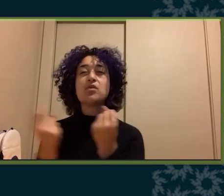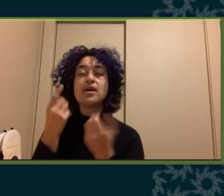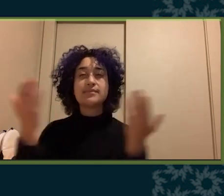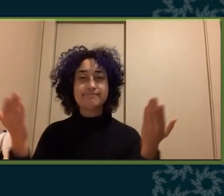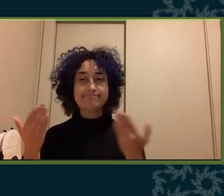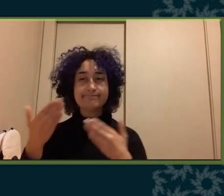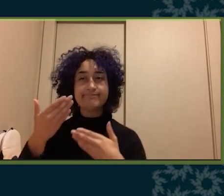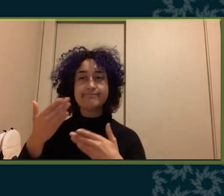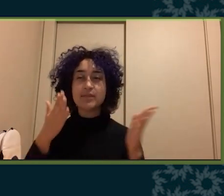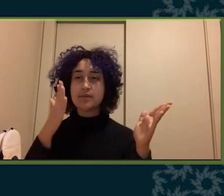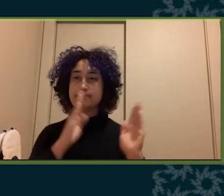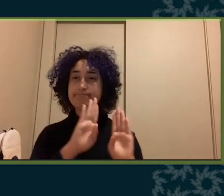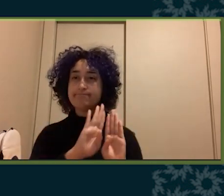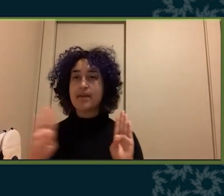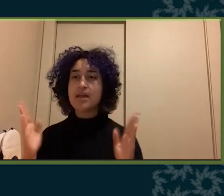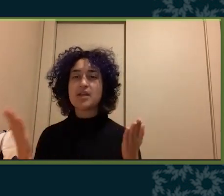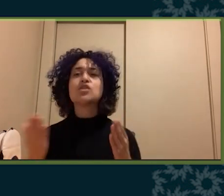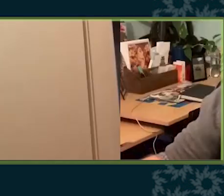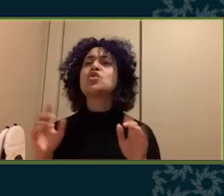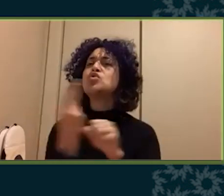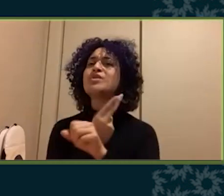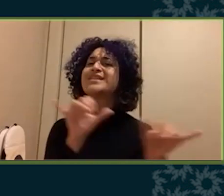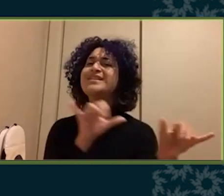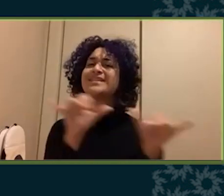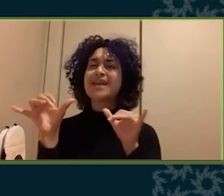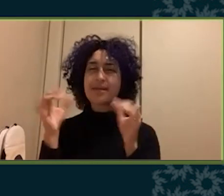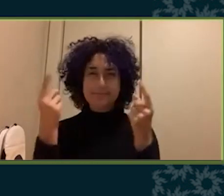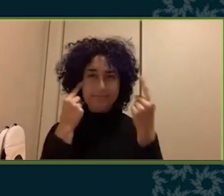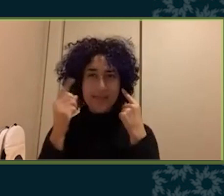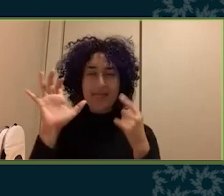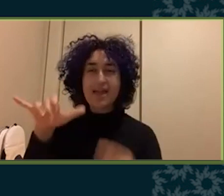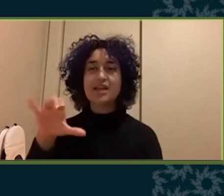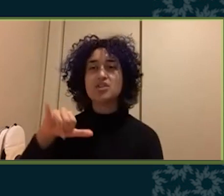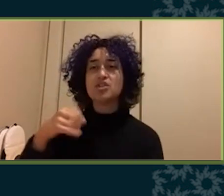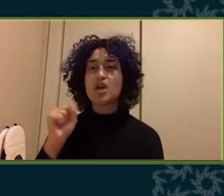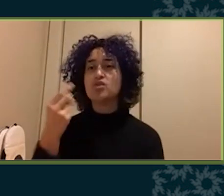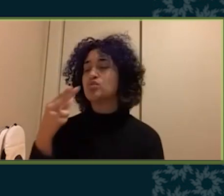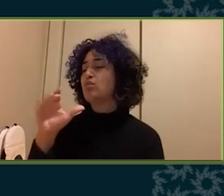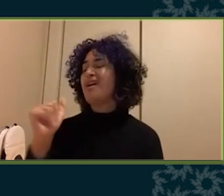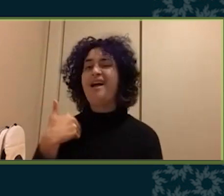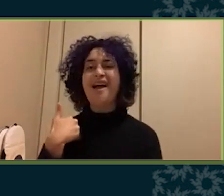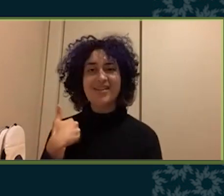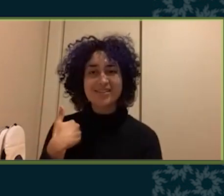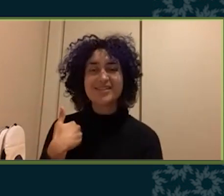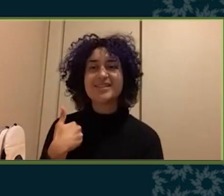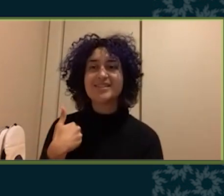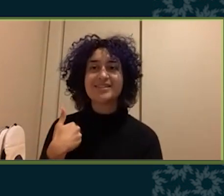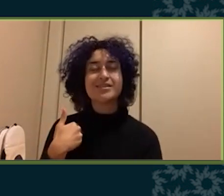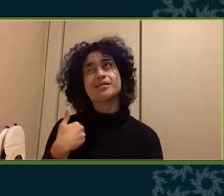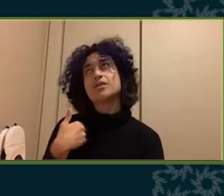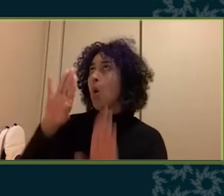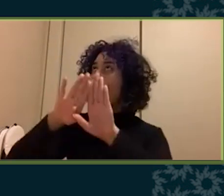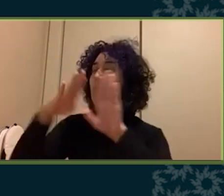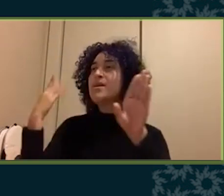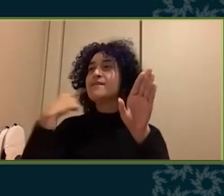So using that same model or that same thinking that Joshua has opened for us,